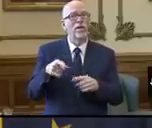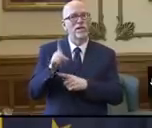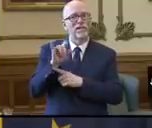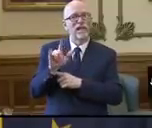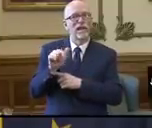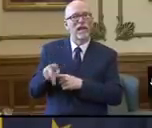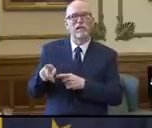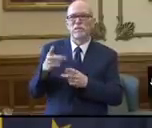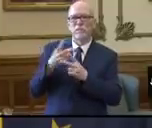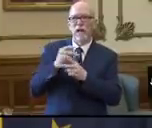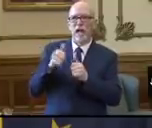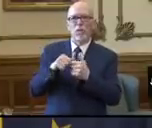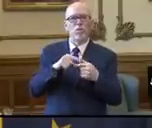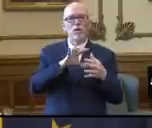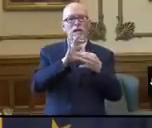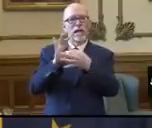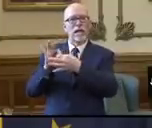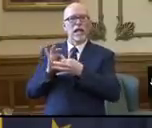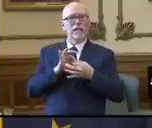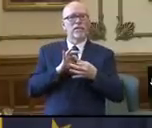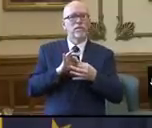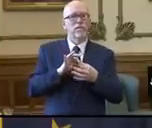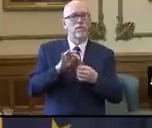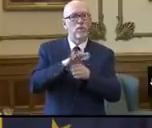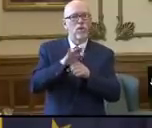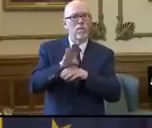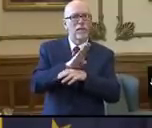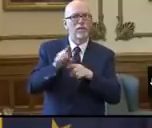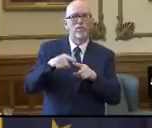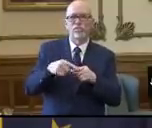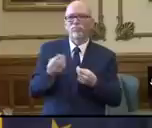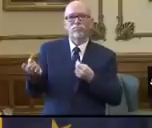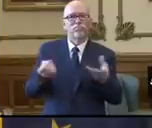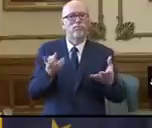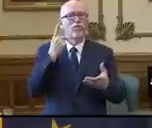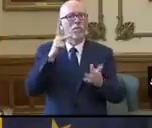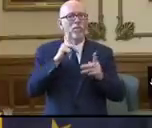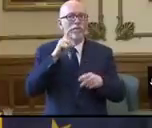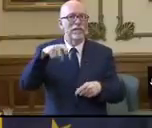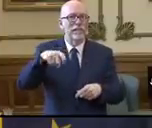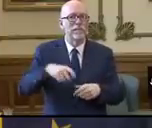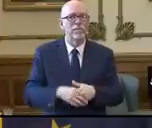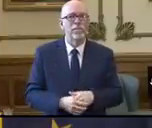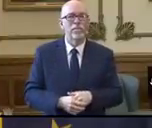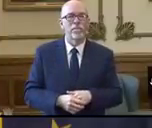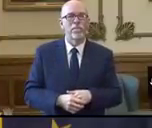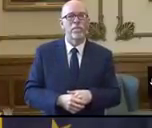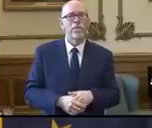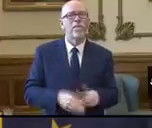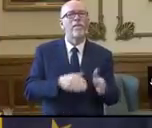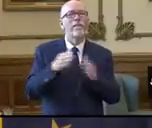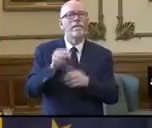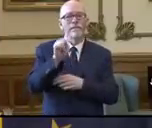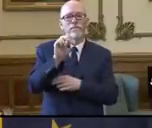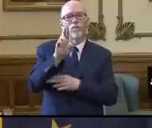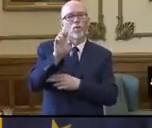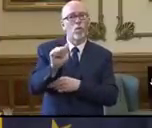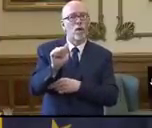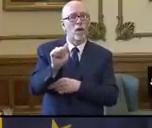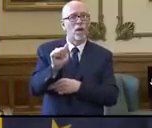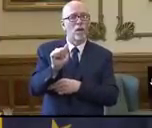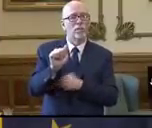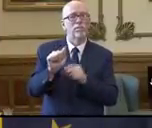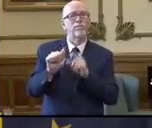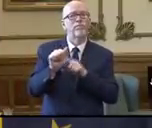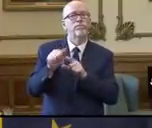way to connect the supply and the demand. And then there's Nora,